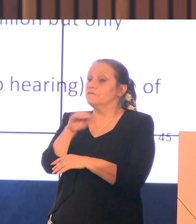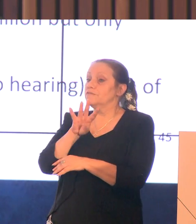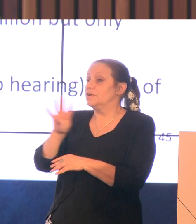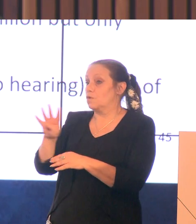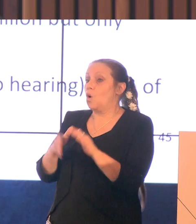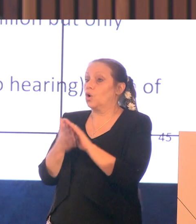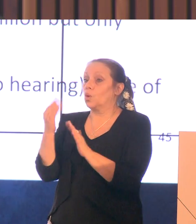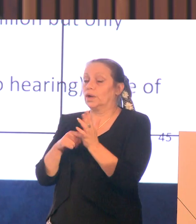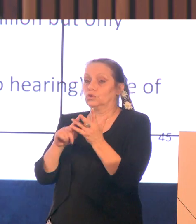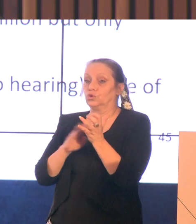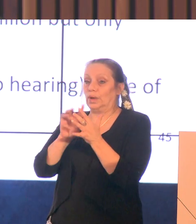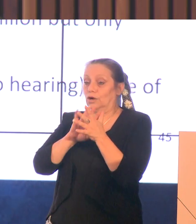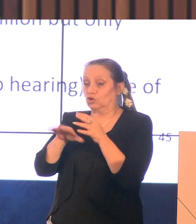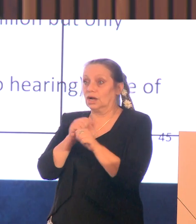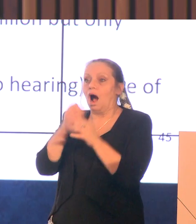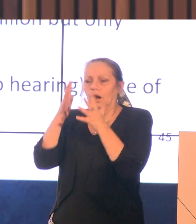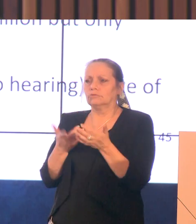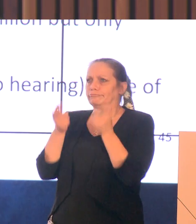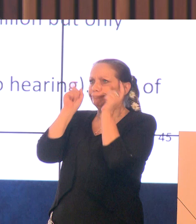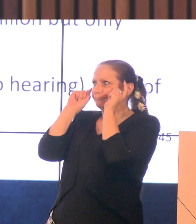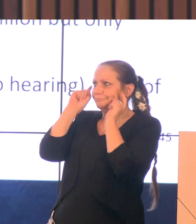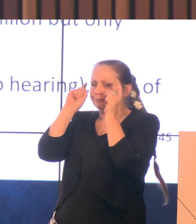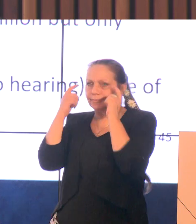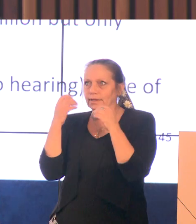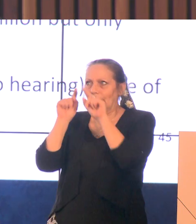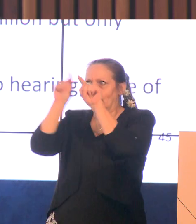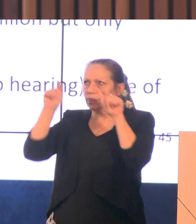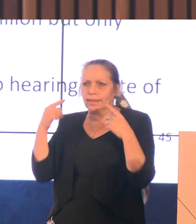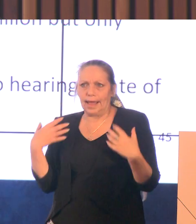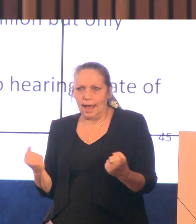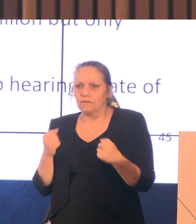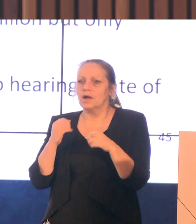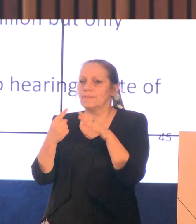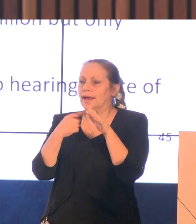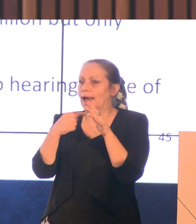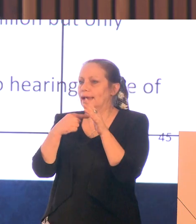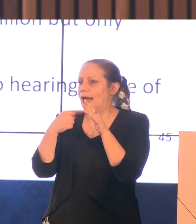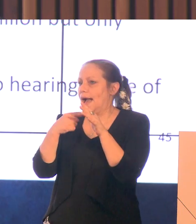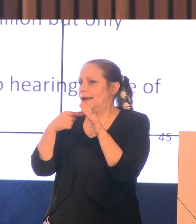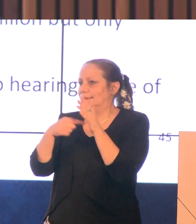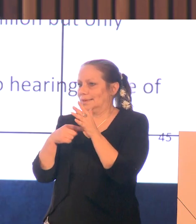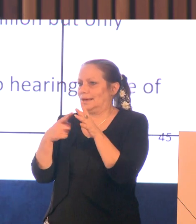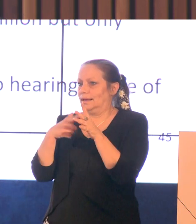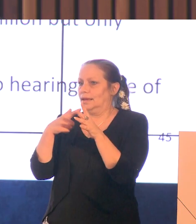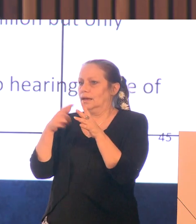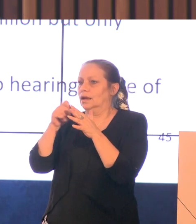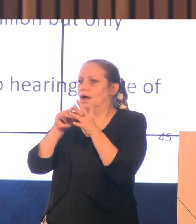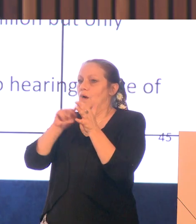hearing. I know there is great concern about the level of AAT appeals, but at